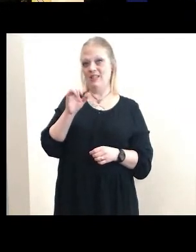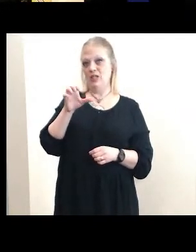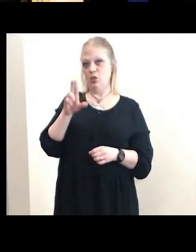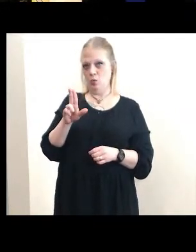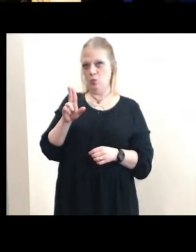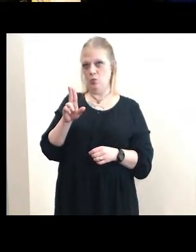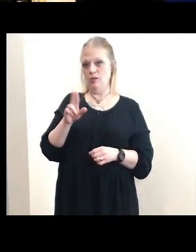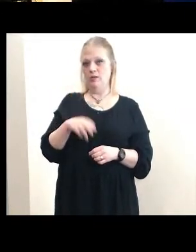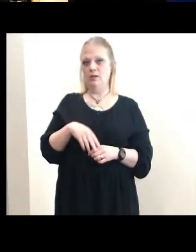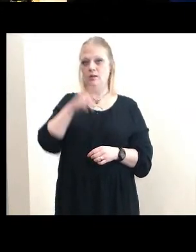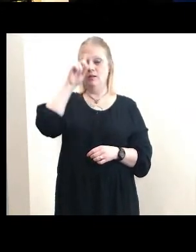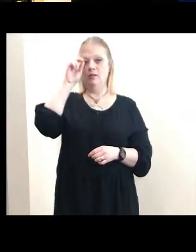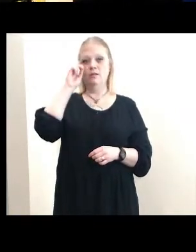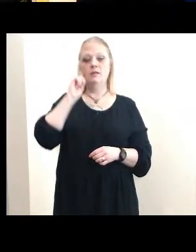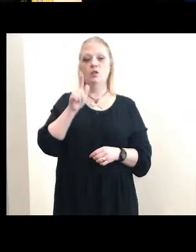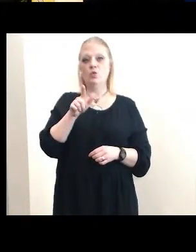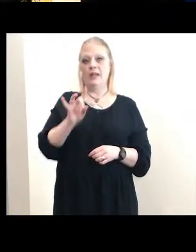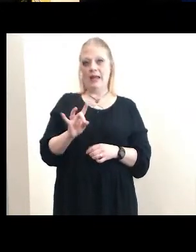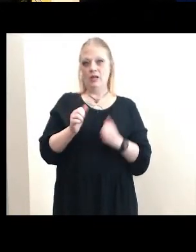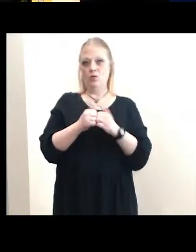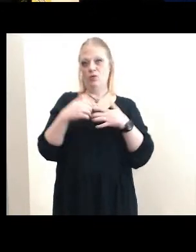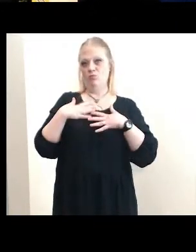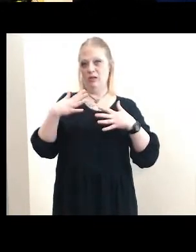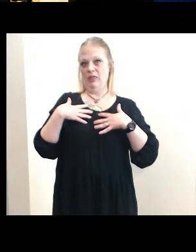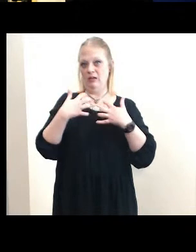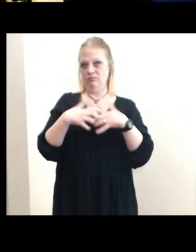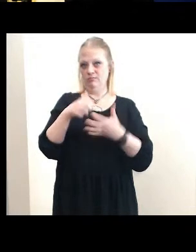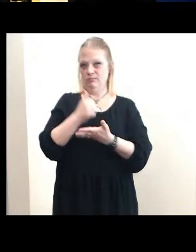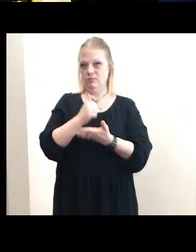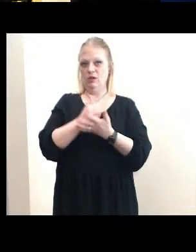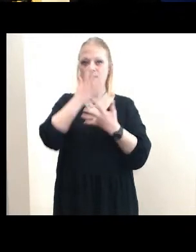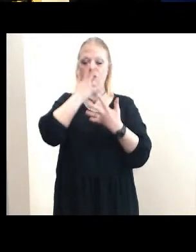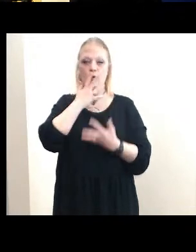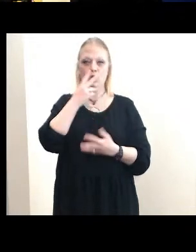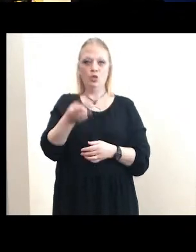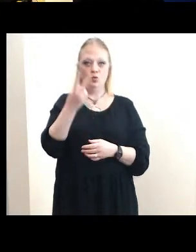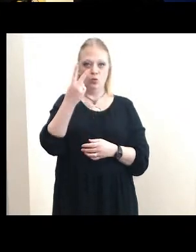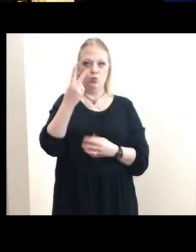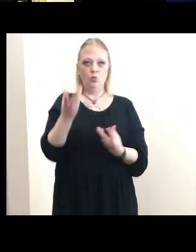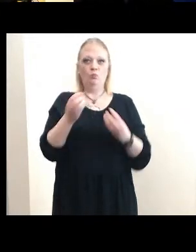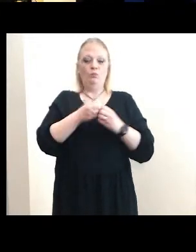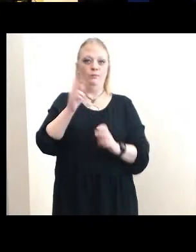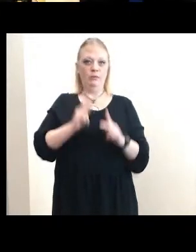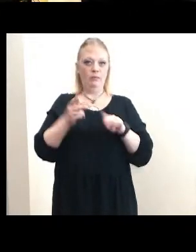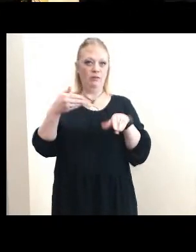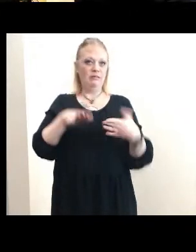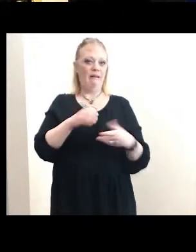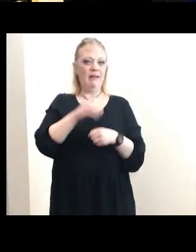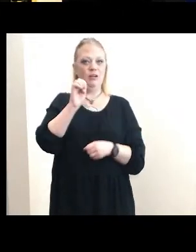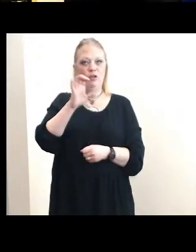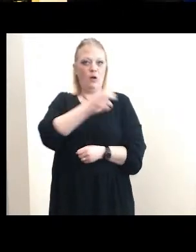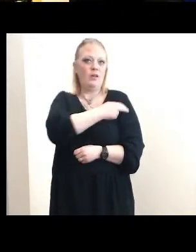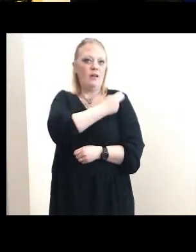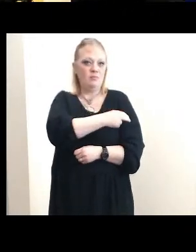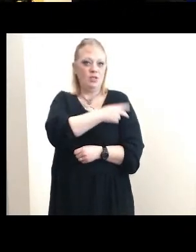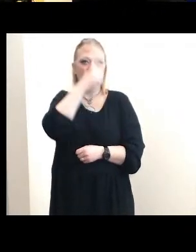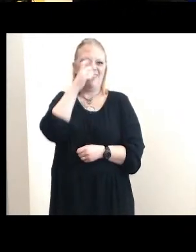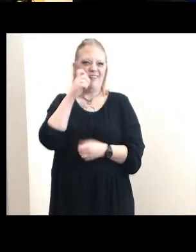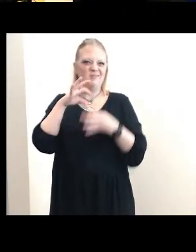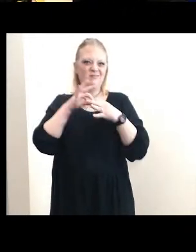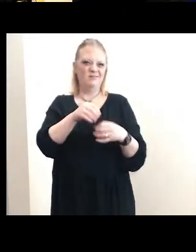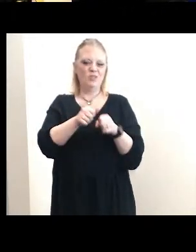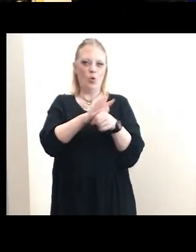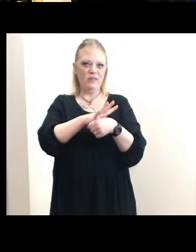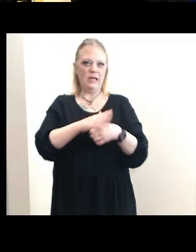ICU. 28 of those individuals had an airway assist. Unfortunately, 2 additional individuals died in Erie County hospitals from